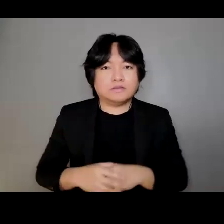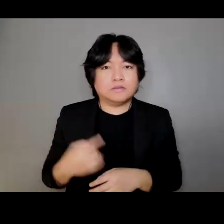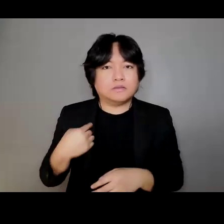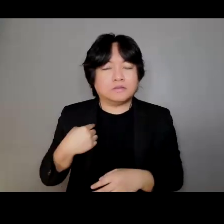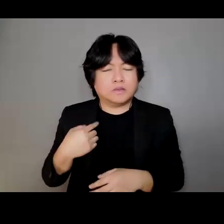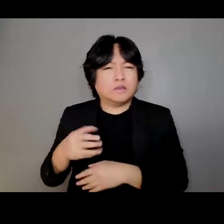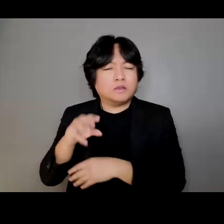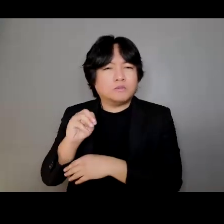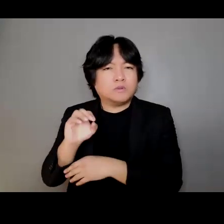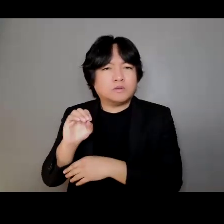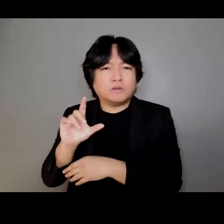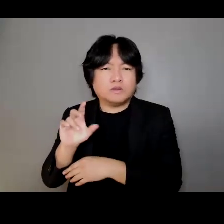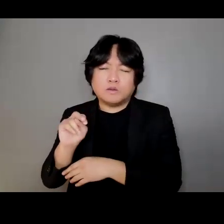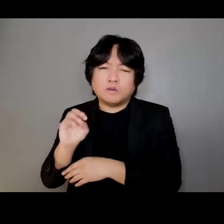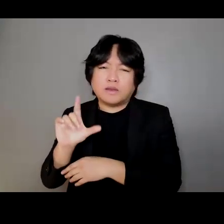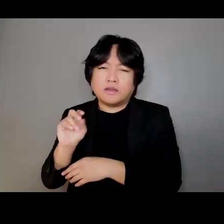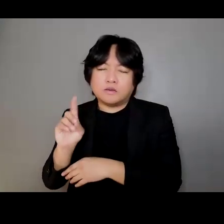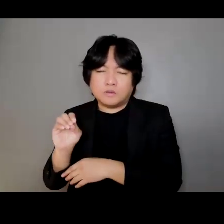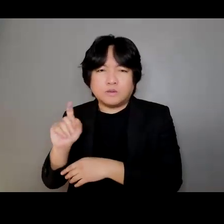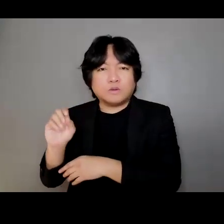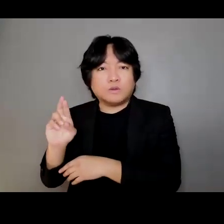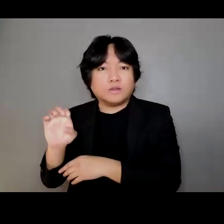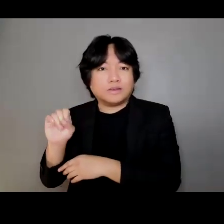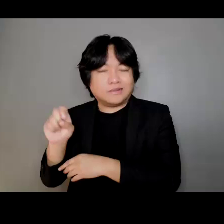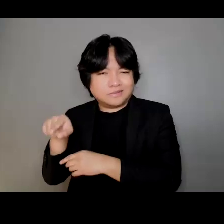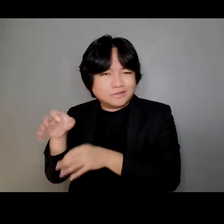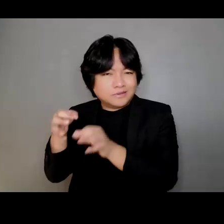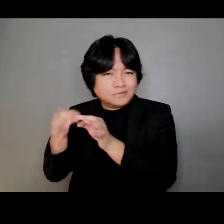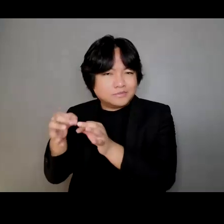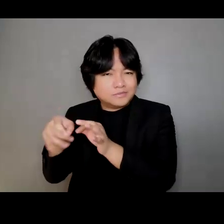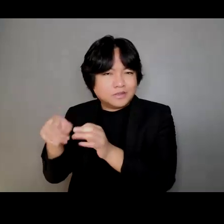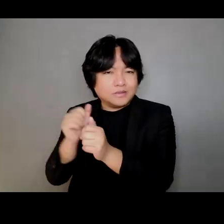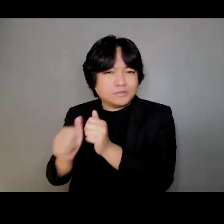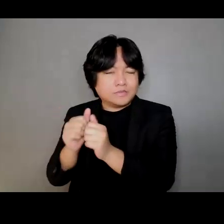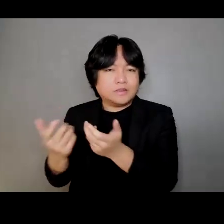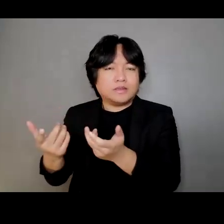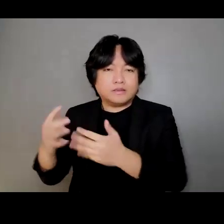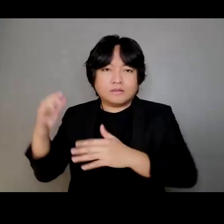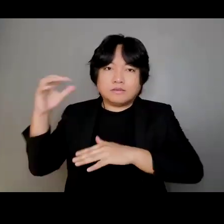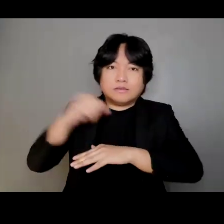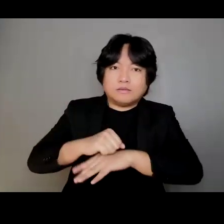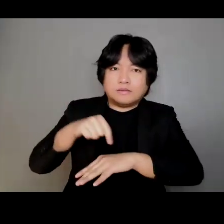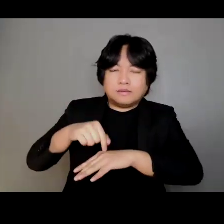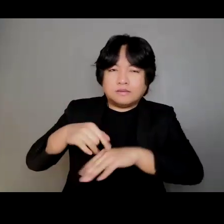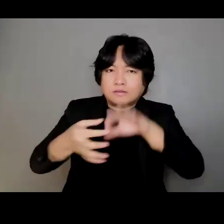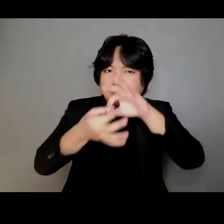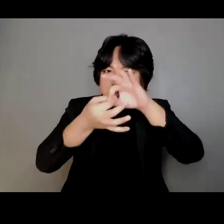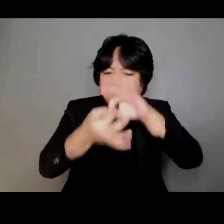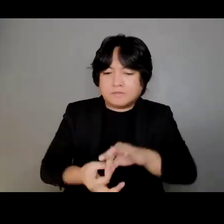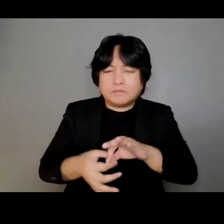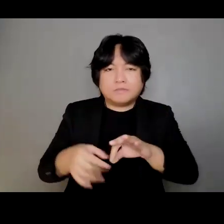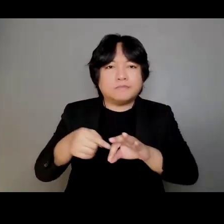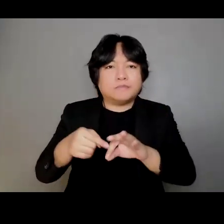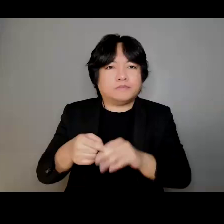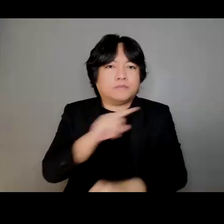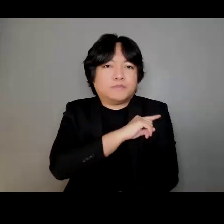Torres's definition, which defines coloniality as long-standing patterns of power that